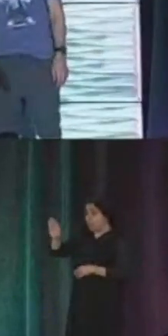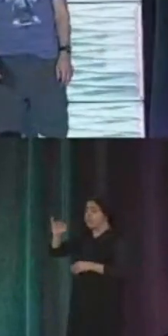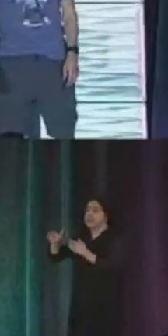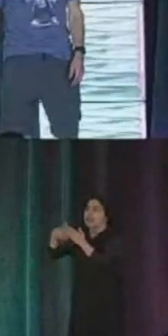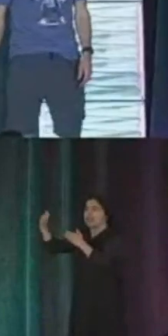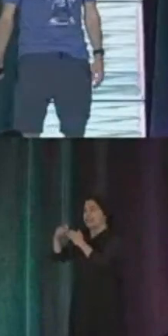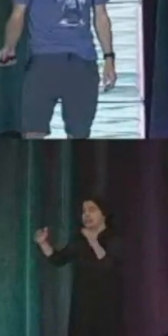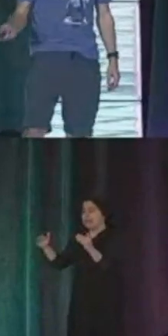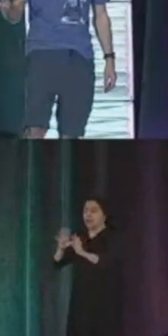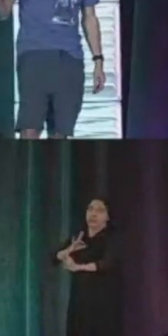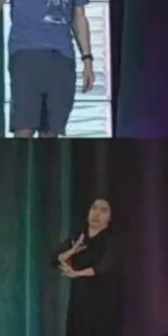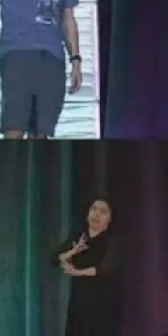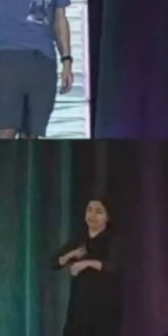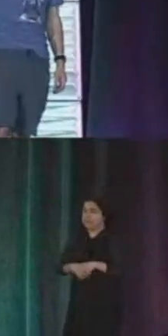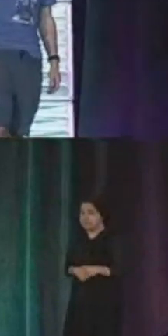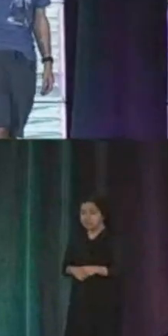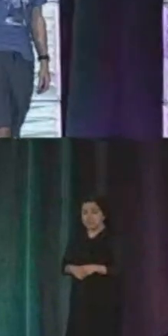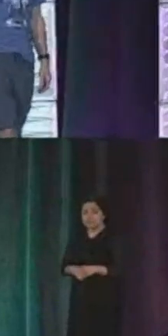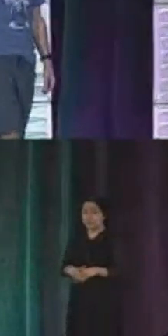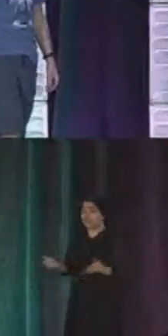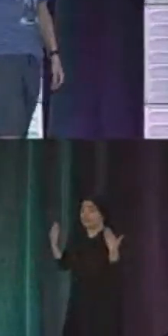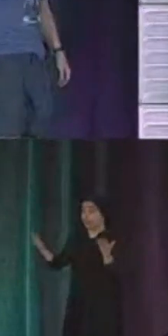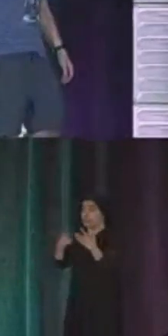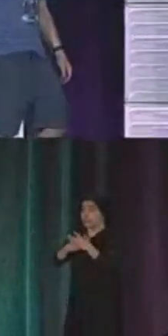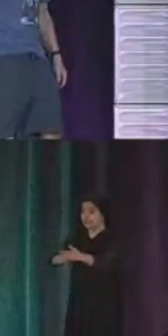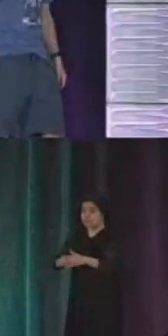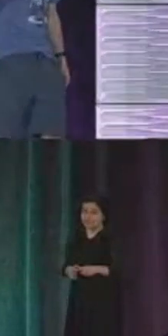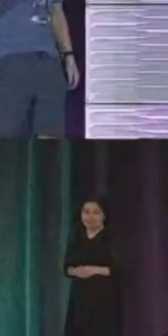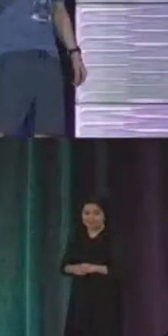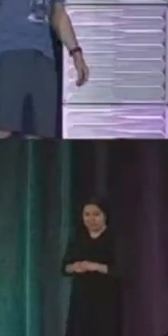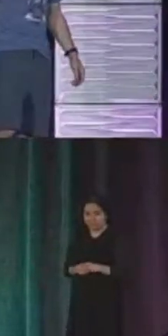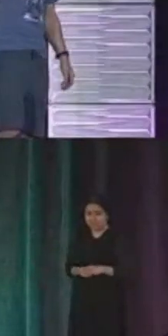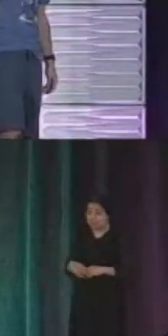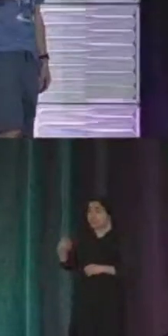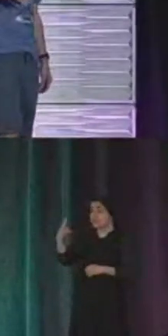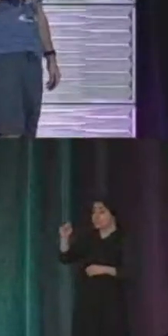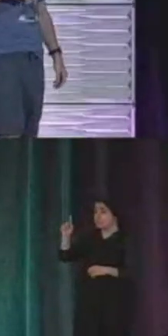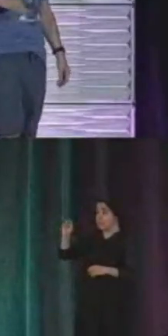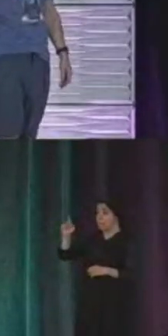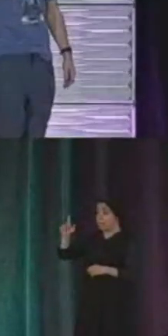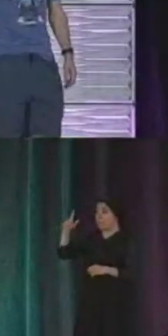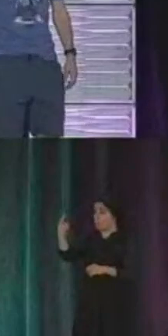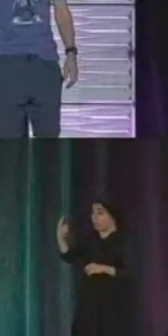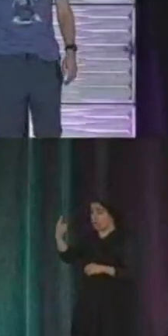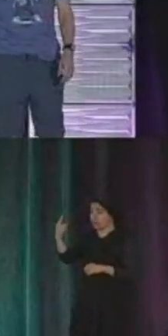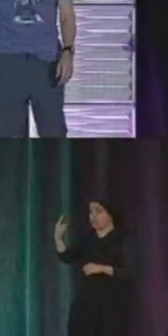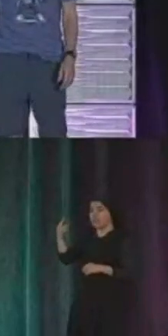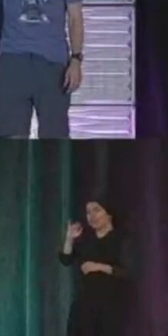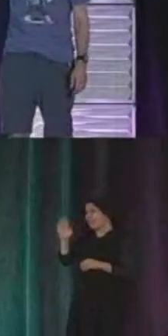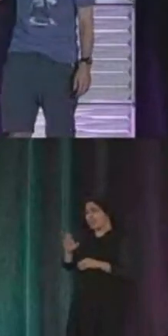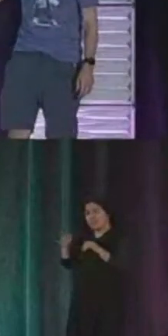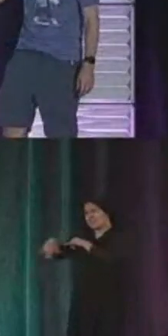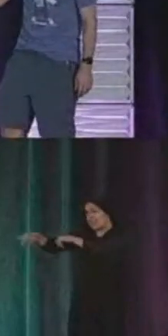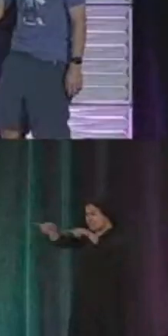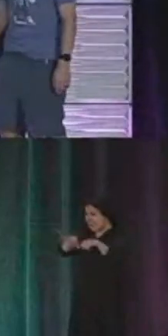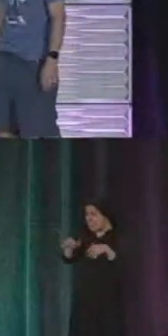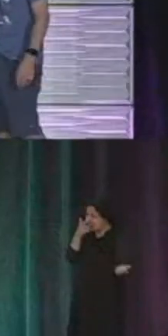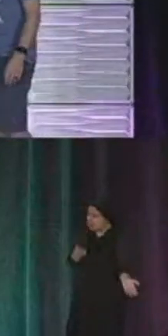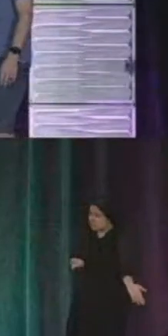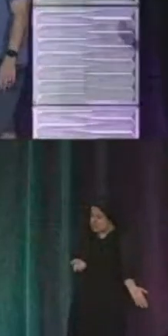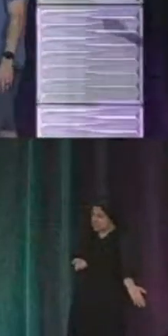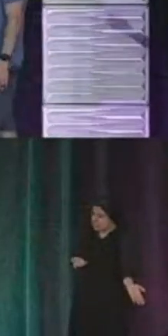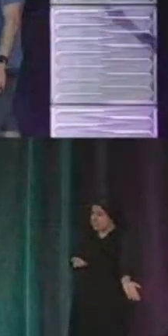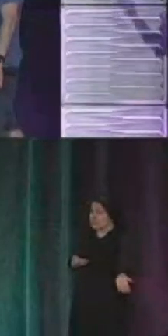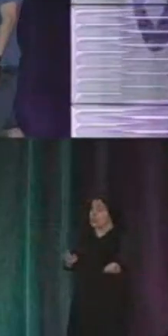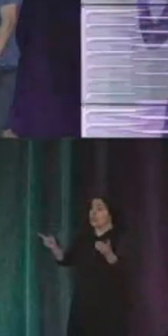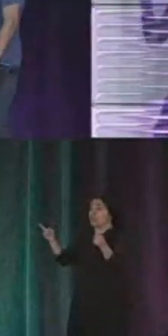thing. It's going to be sweet. So let's get started. HTML1 was never standardized. That's kind of interesting. The